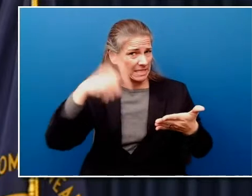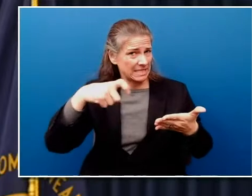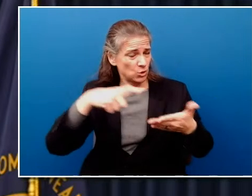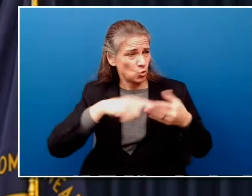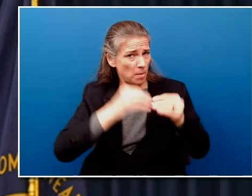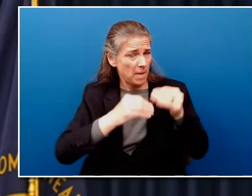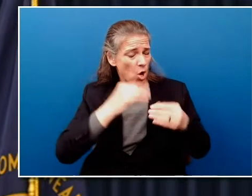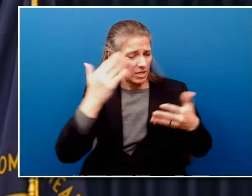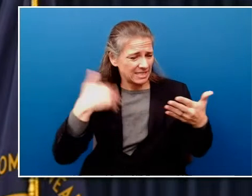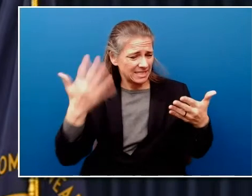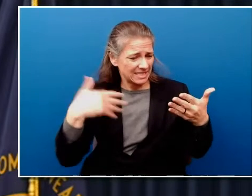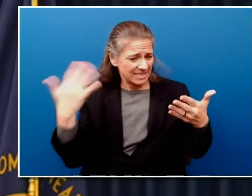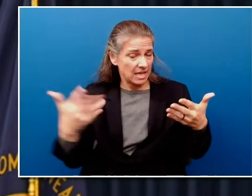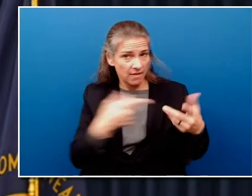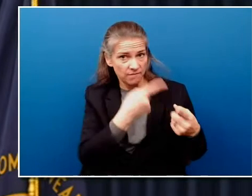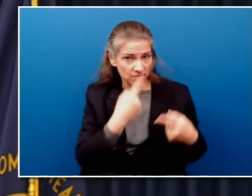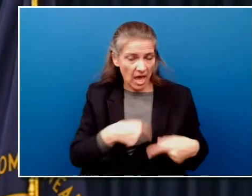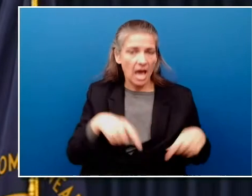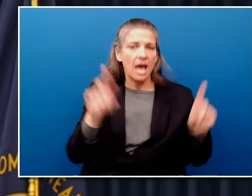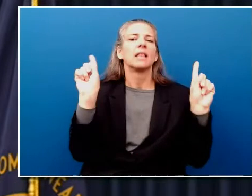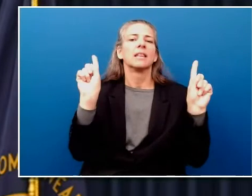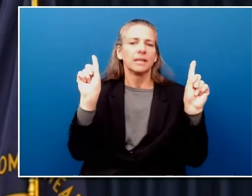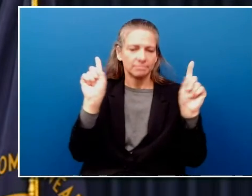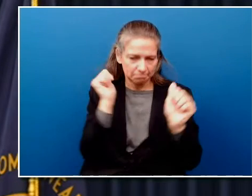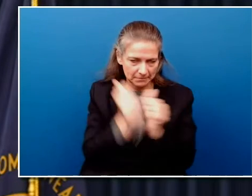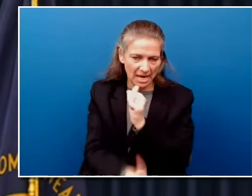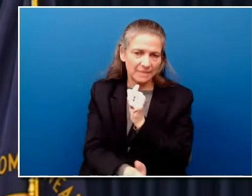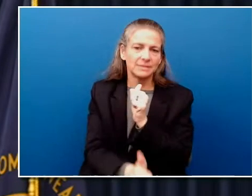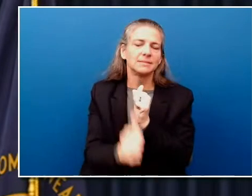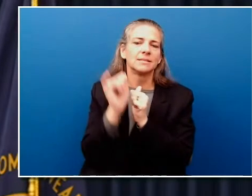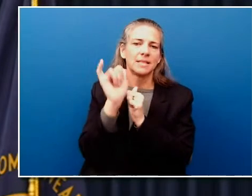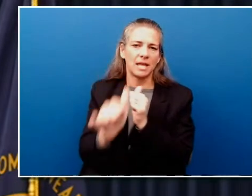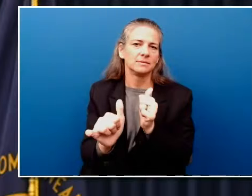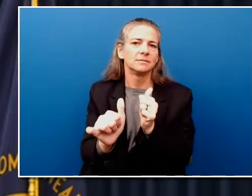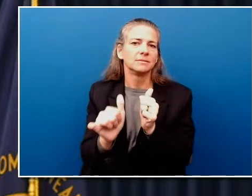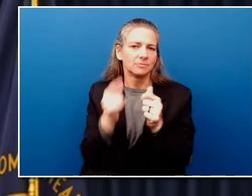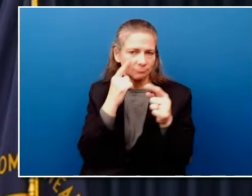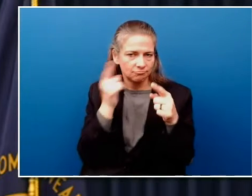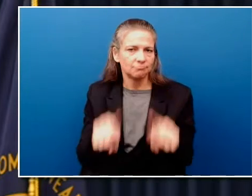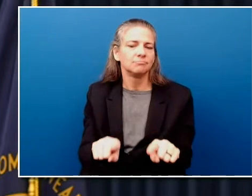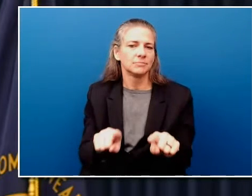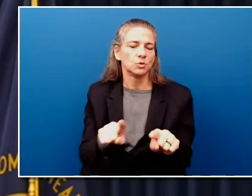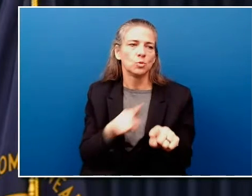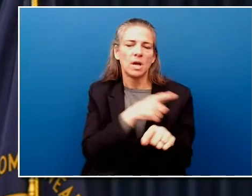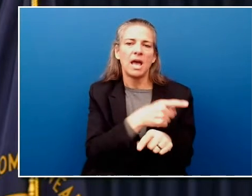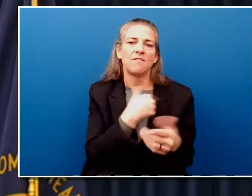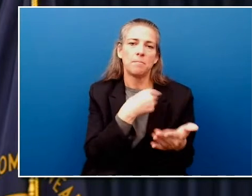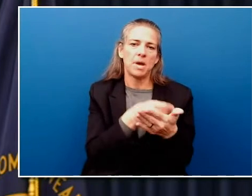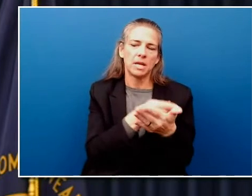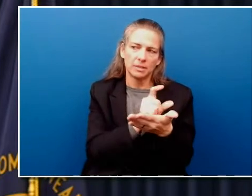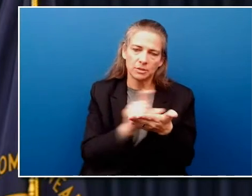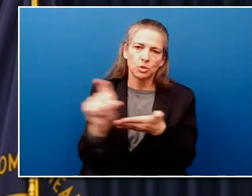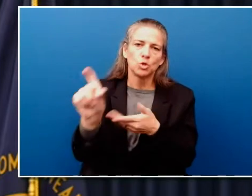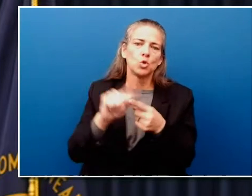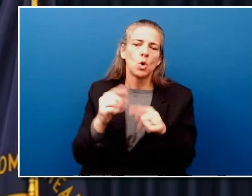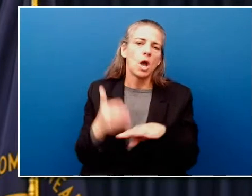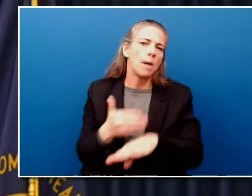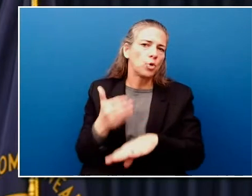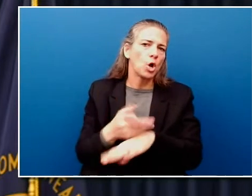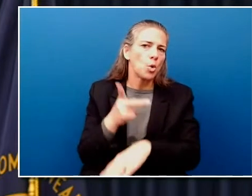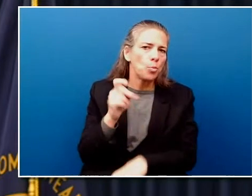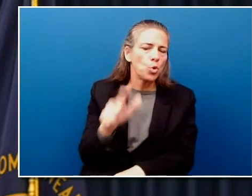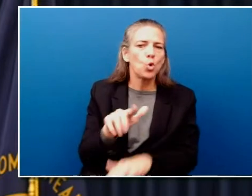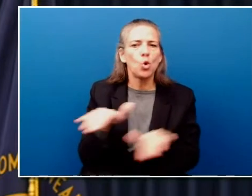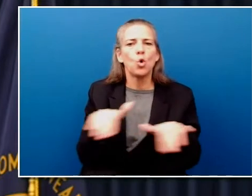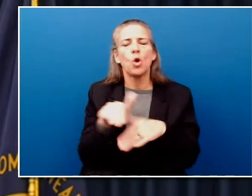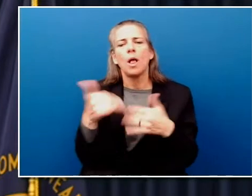They finally went ahead and passed that resolution, which will free up money for repairs and upgrades to pools, playgrounds, golf